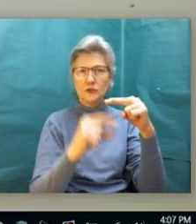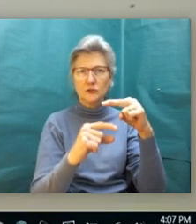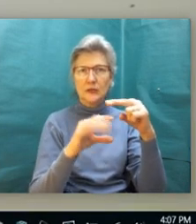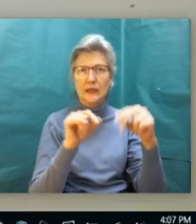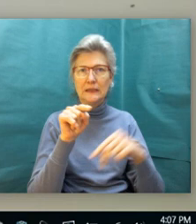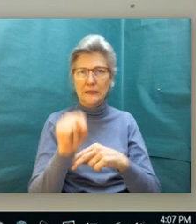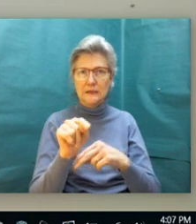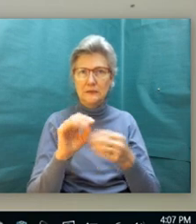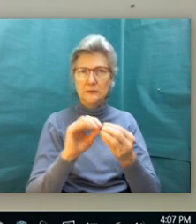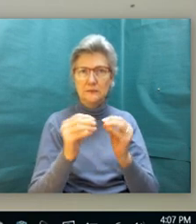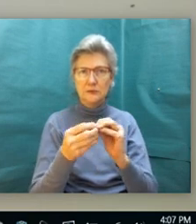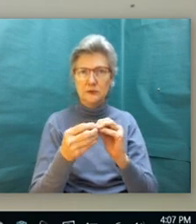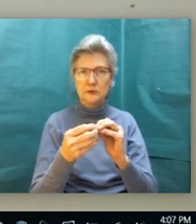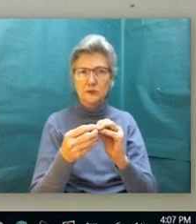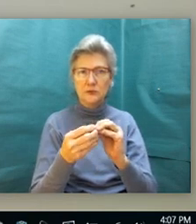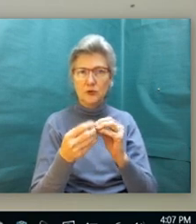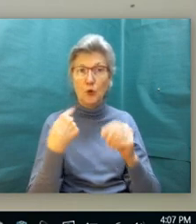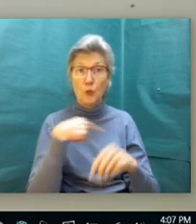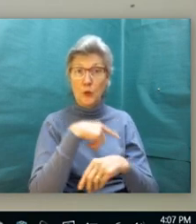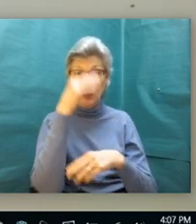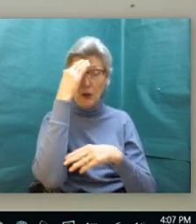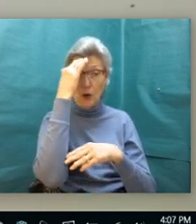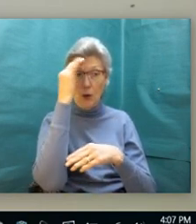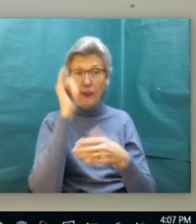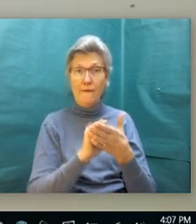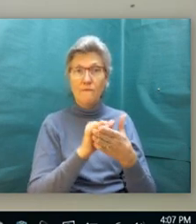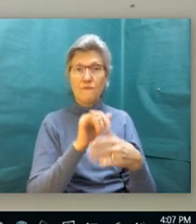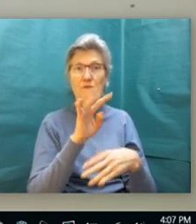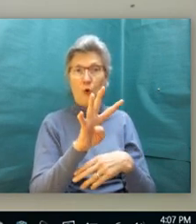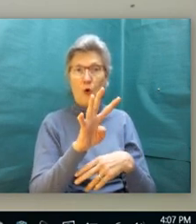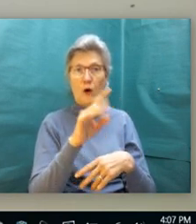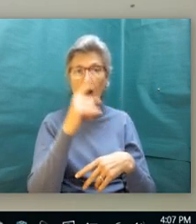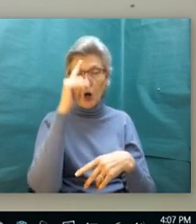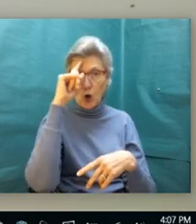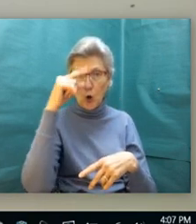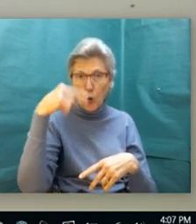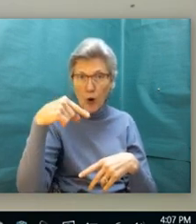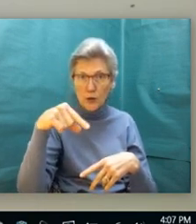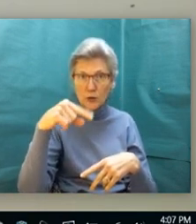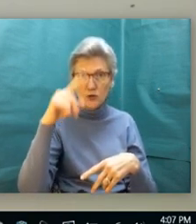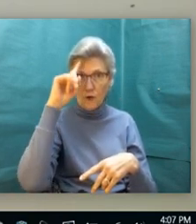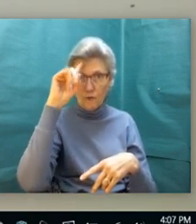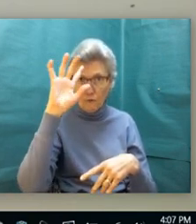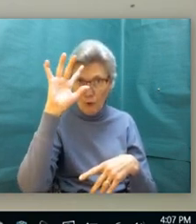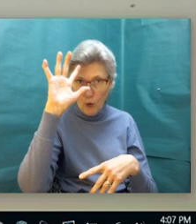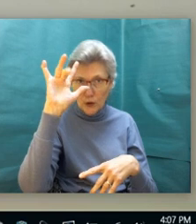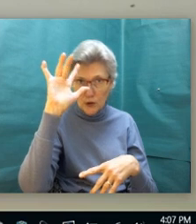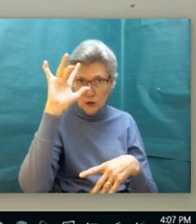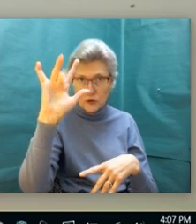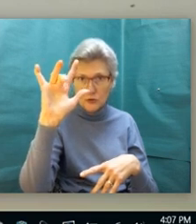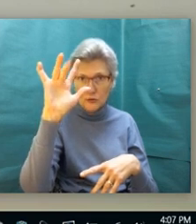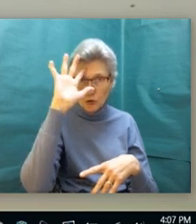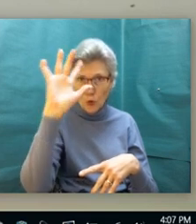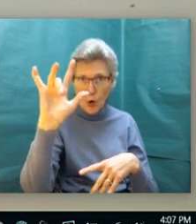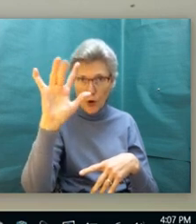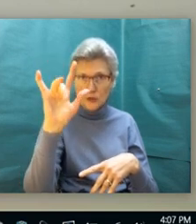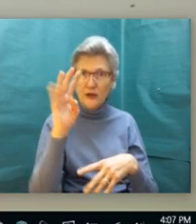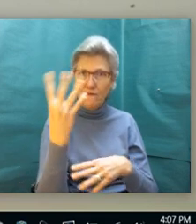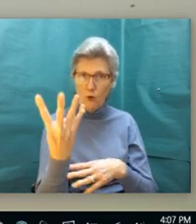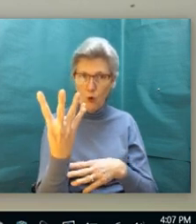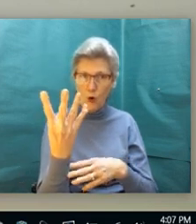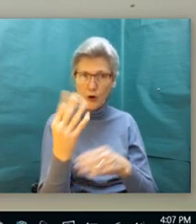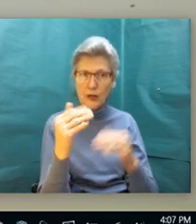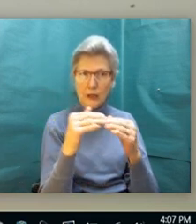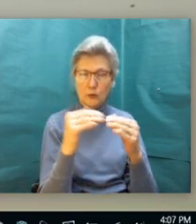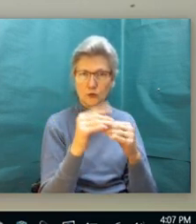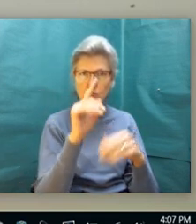decimals. We know that 4 quarters is equivalent to $1. So I have